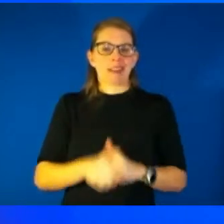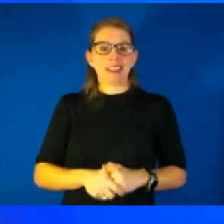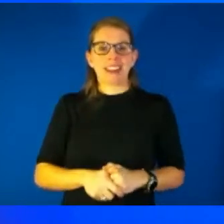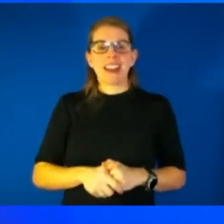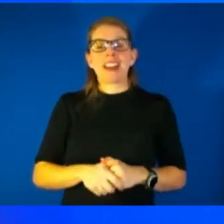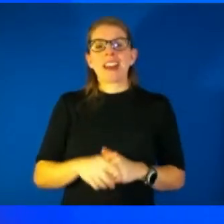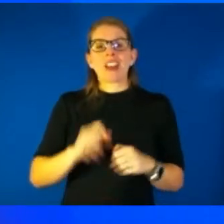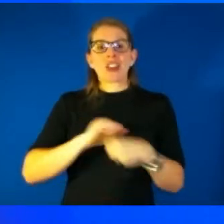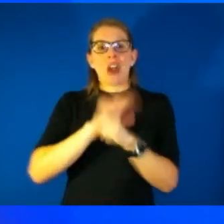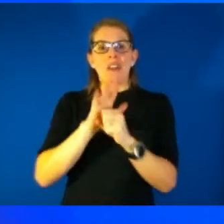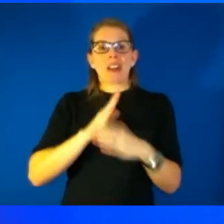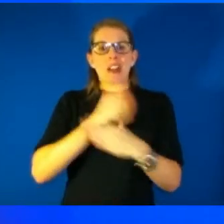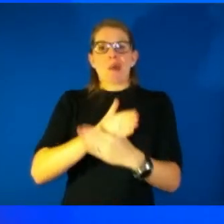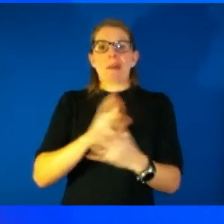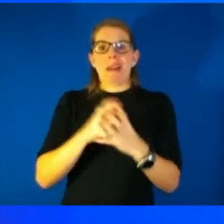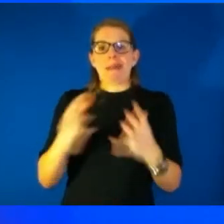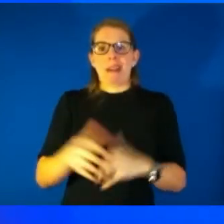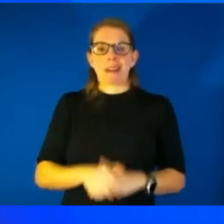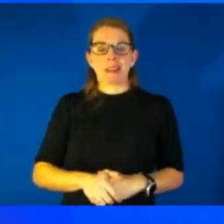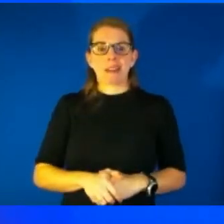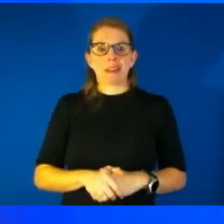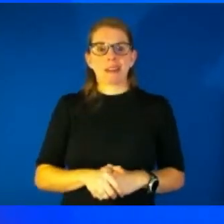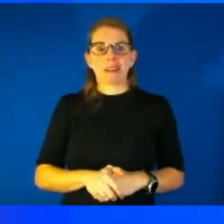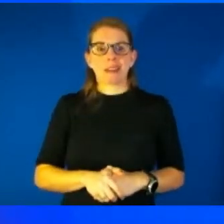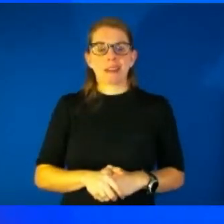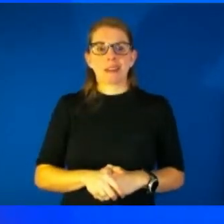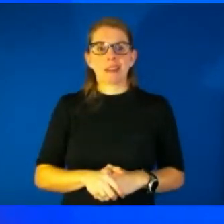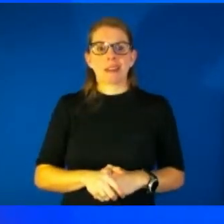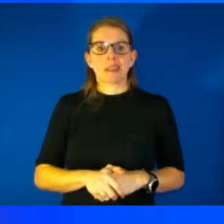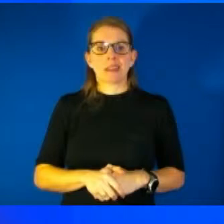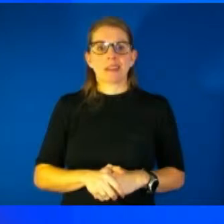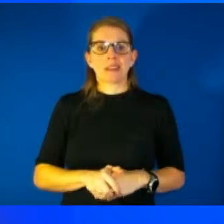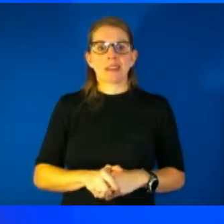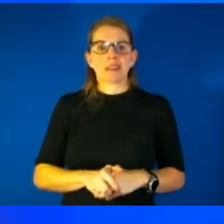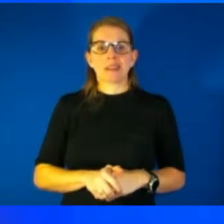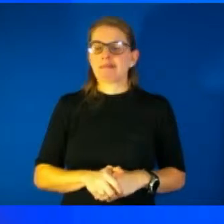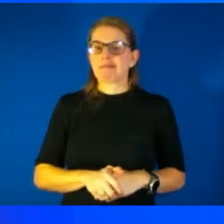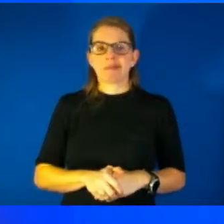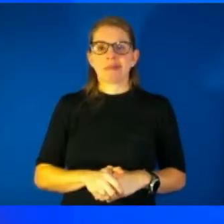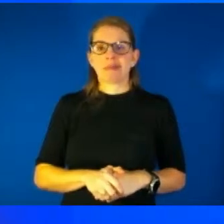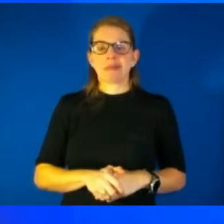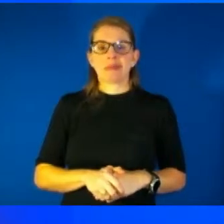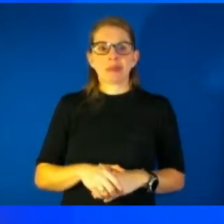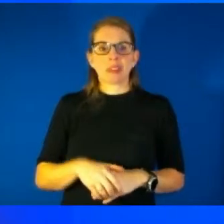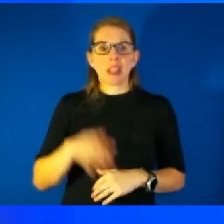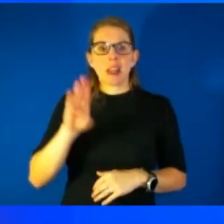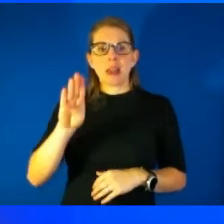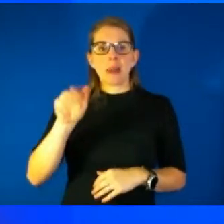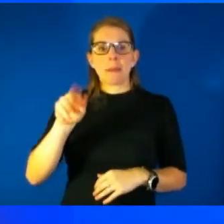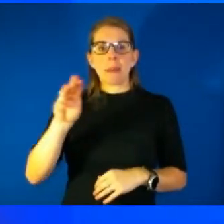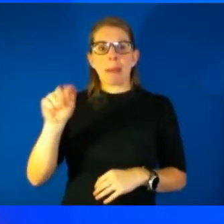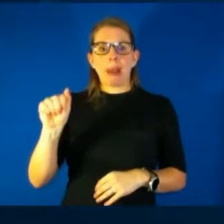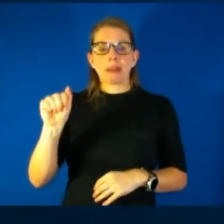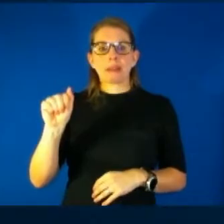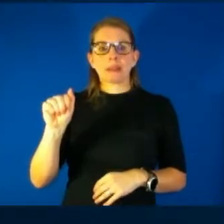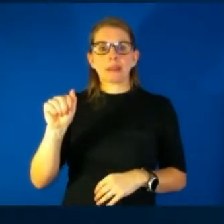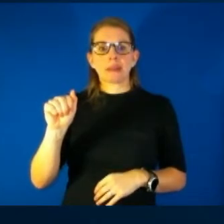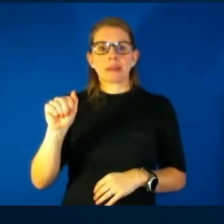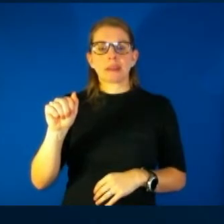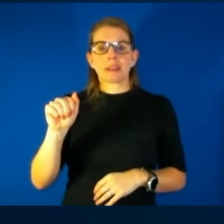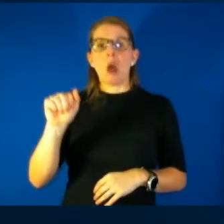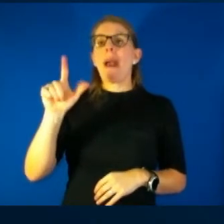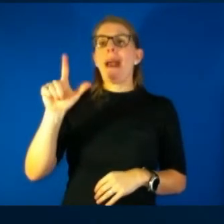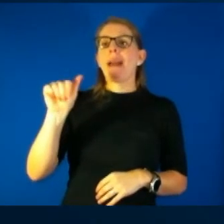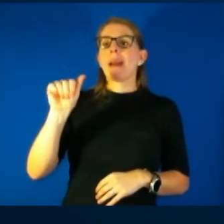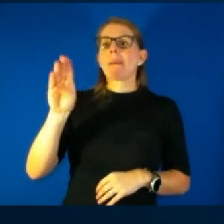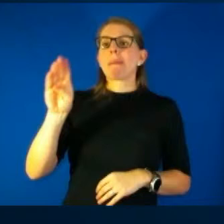So I have to watch Bama and places Ugh, like that. yeah. I know, You have right? to do what? Watch Bama? Yeah, I'm a Oh, Bama guy. Lord. I'm a Bama guy. So There I have we to kind go. of